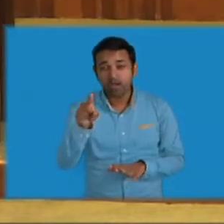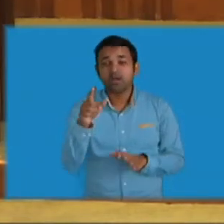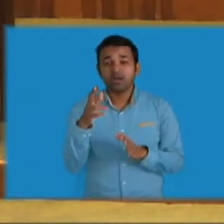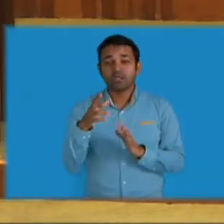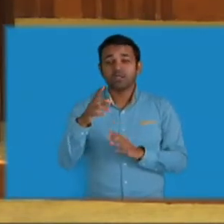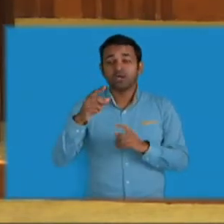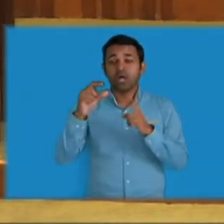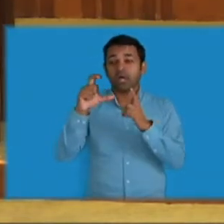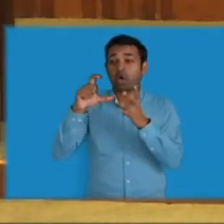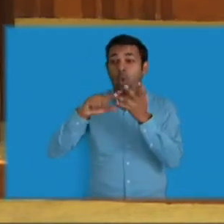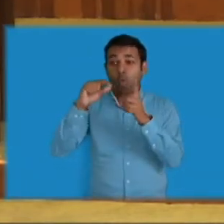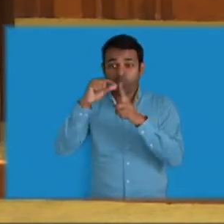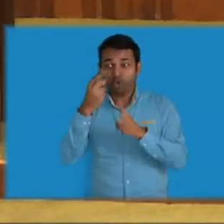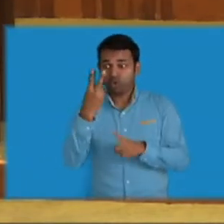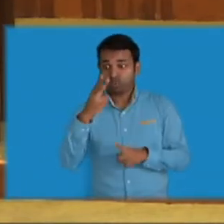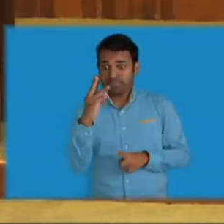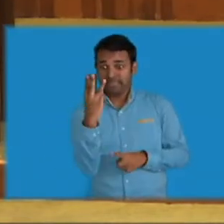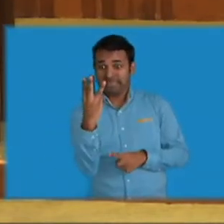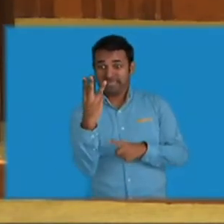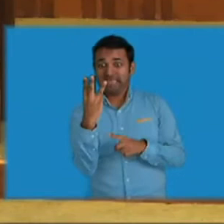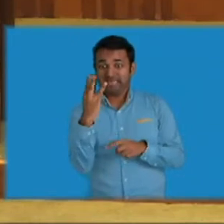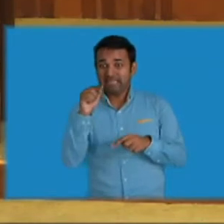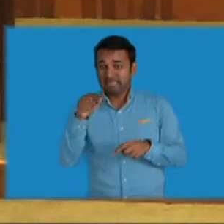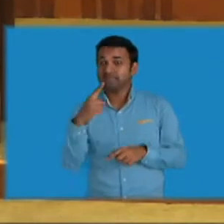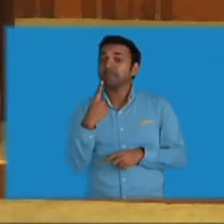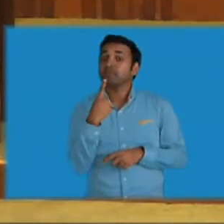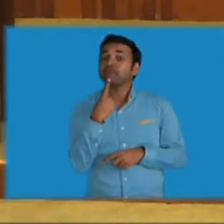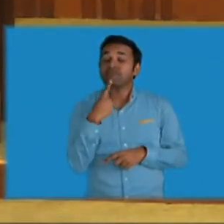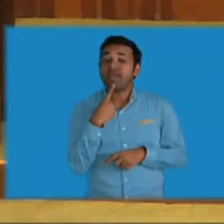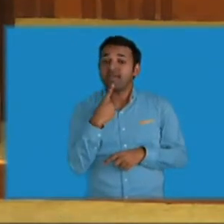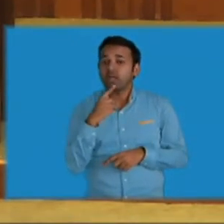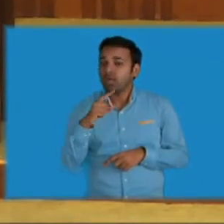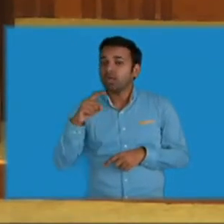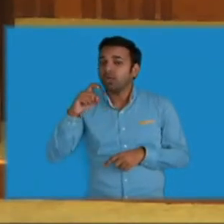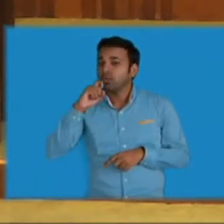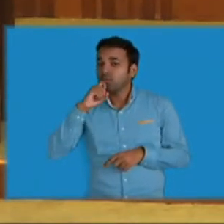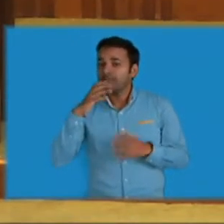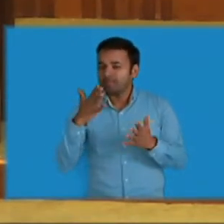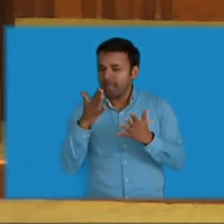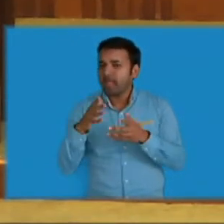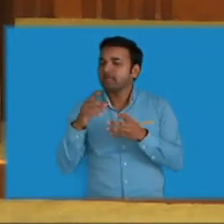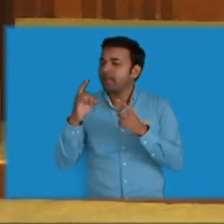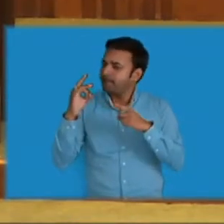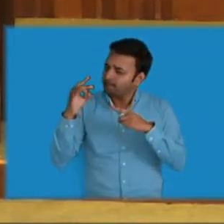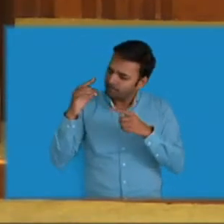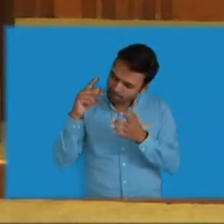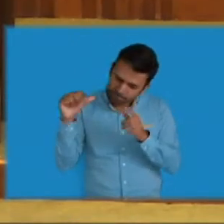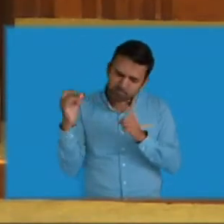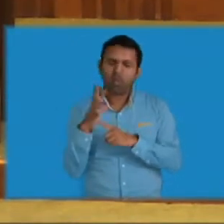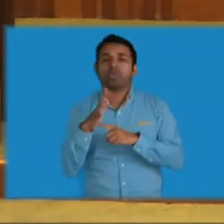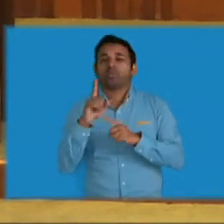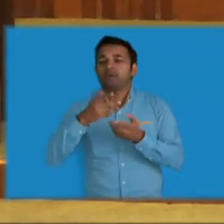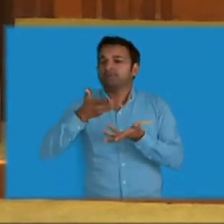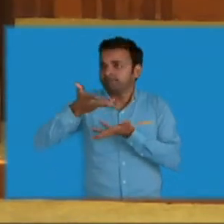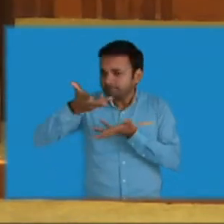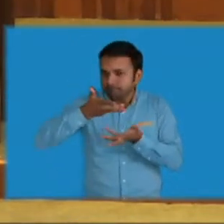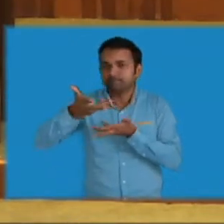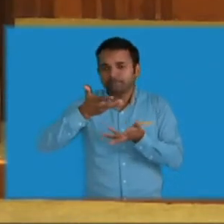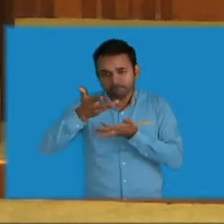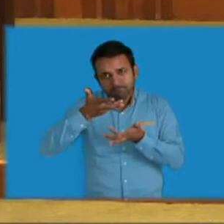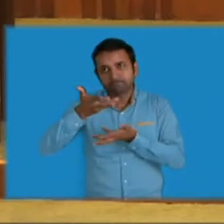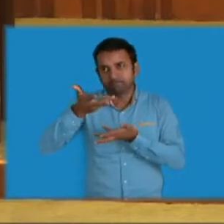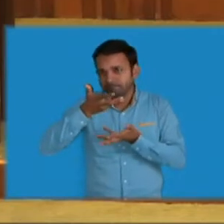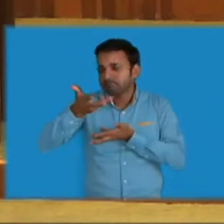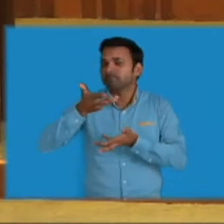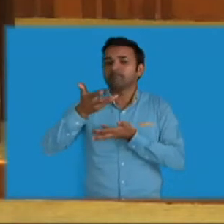where RED will play a pivotal role in the negotiations, is very, very important. And Madam Speaker,